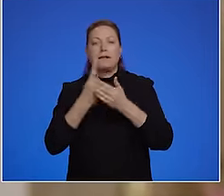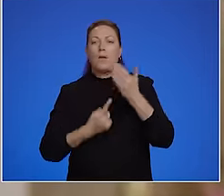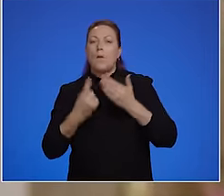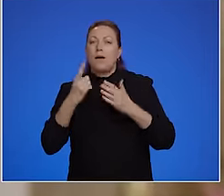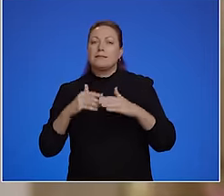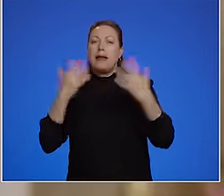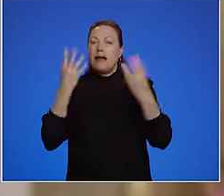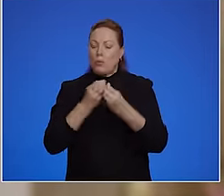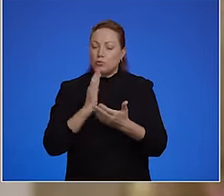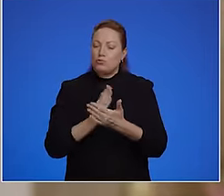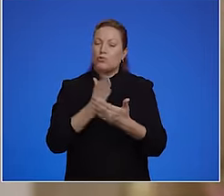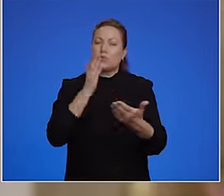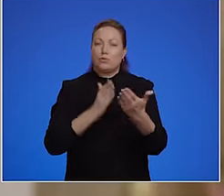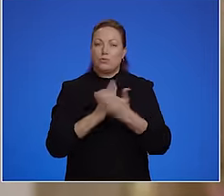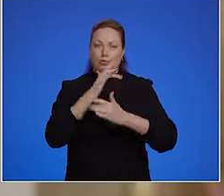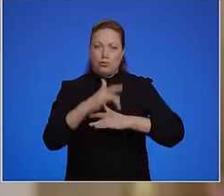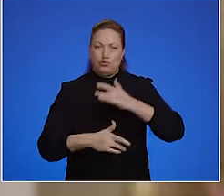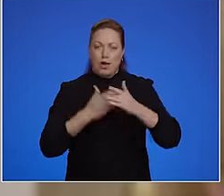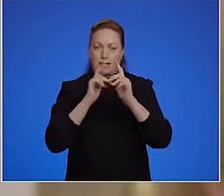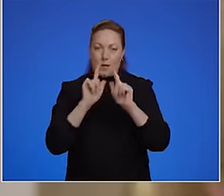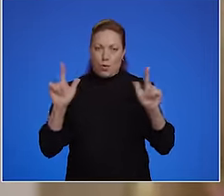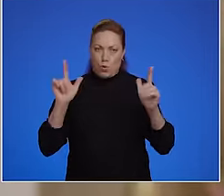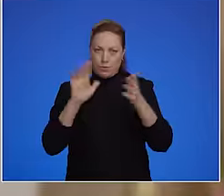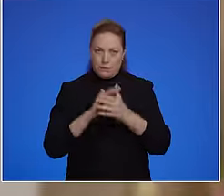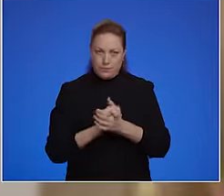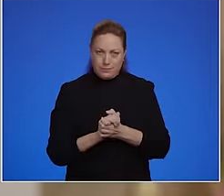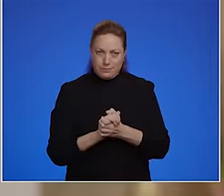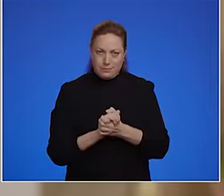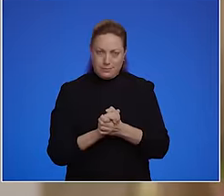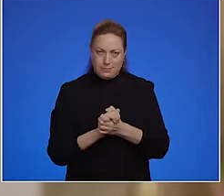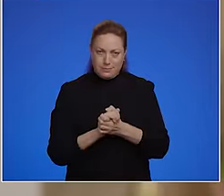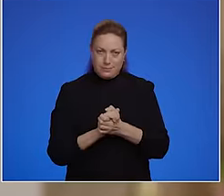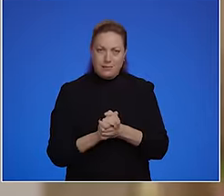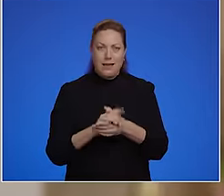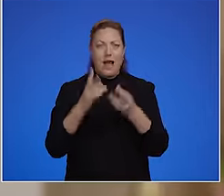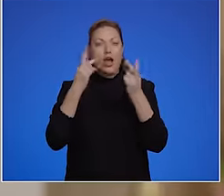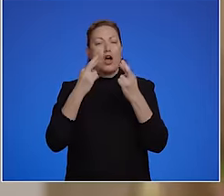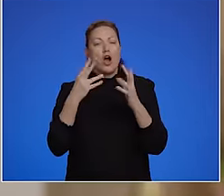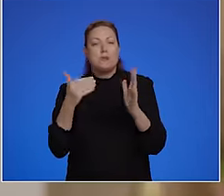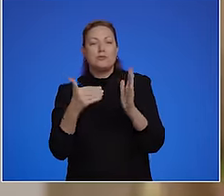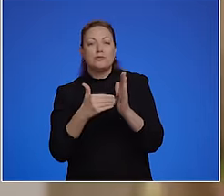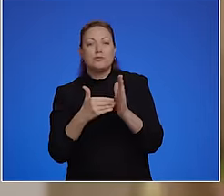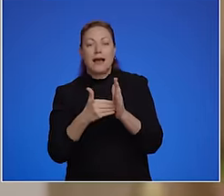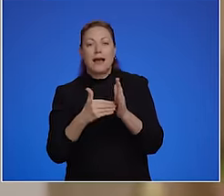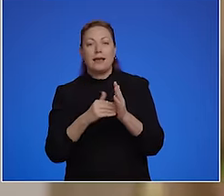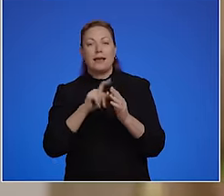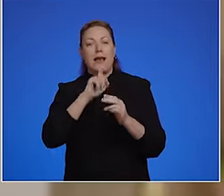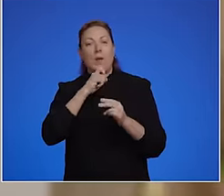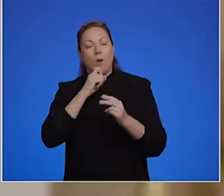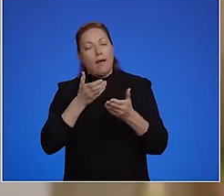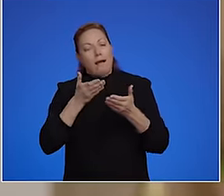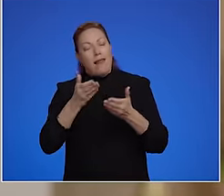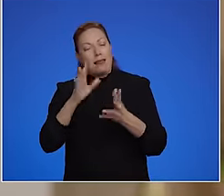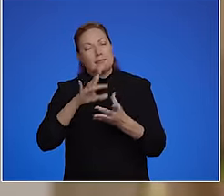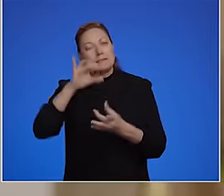may one day possess in truth, through Christ our Lord. Amen. I hope that whatever today brings you, you may allow